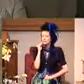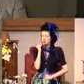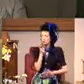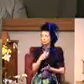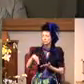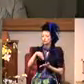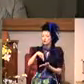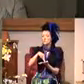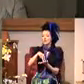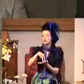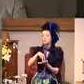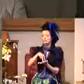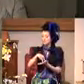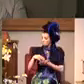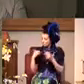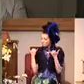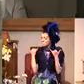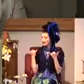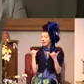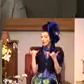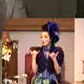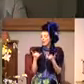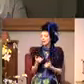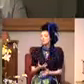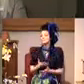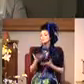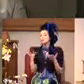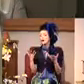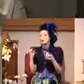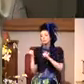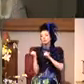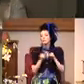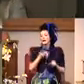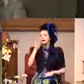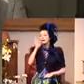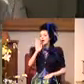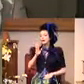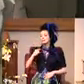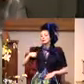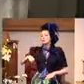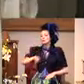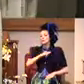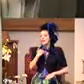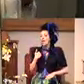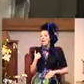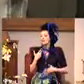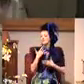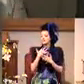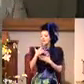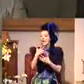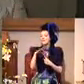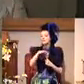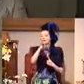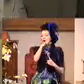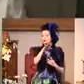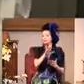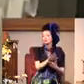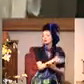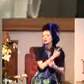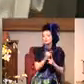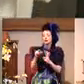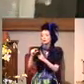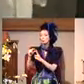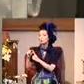day. And so, Almighty God, as we have sung and as the choir has brought special music to us, as we have heard your word, as we have